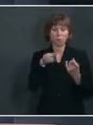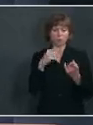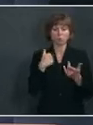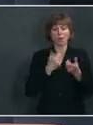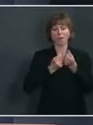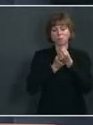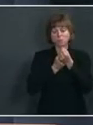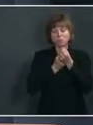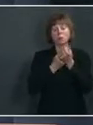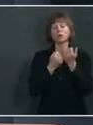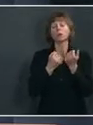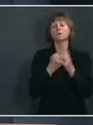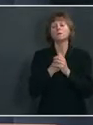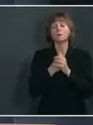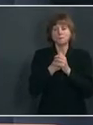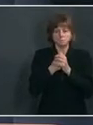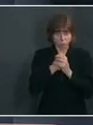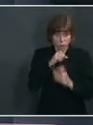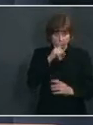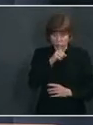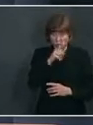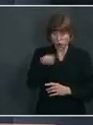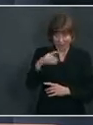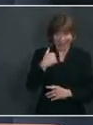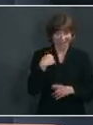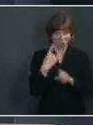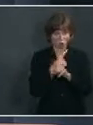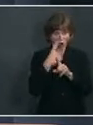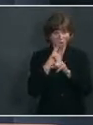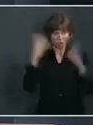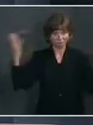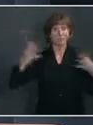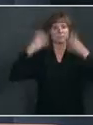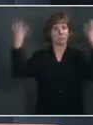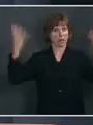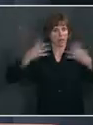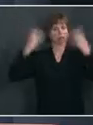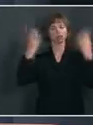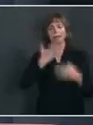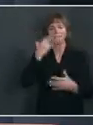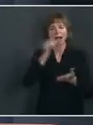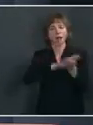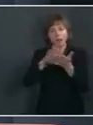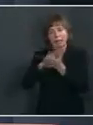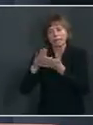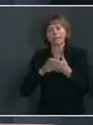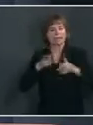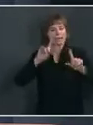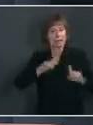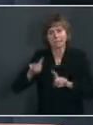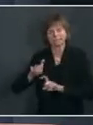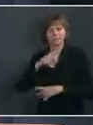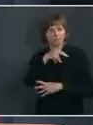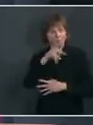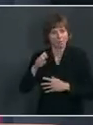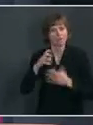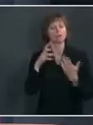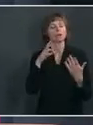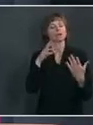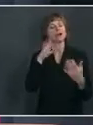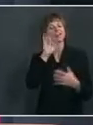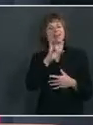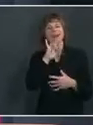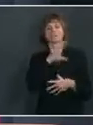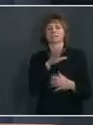support to ensure that they have proper ventilation, better cleaning, testing, PPE. That's a key component